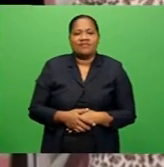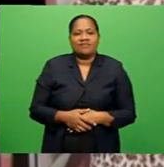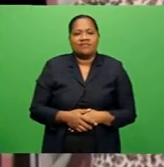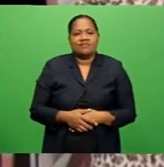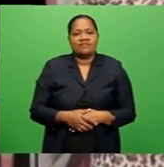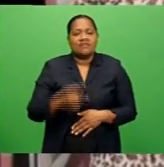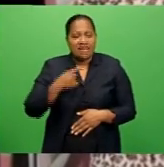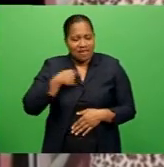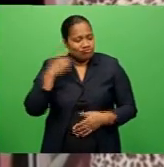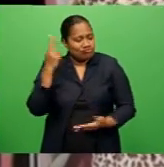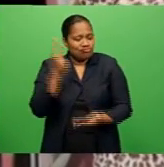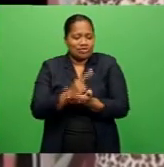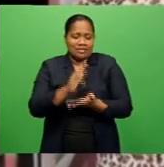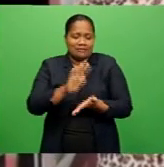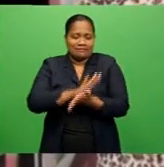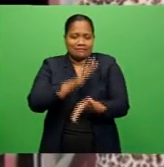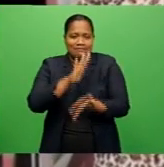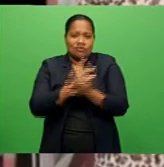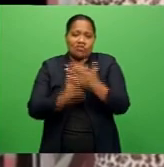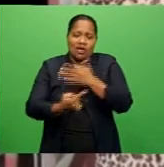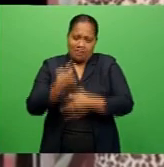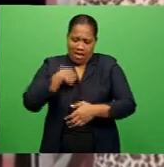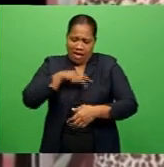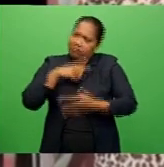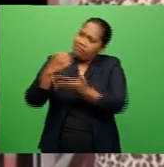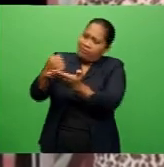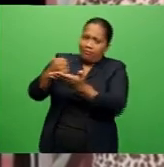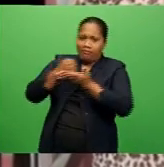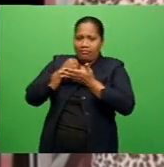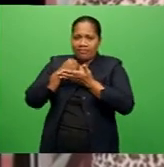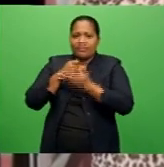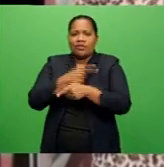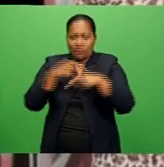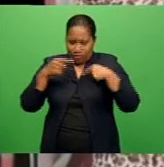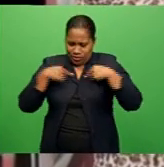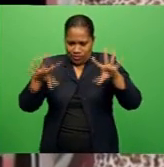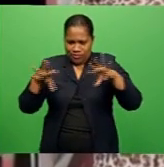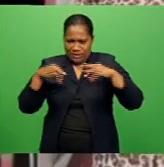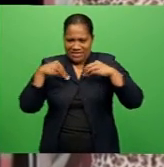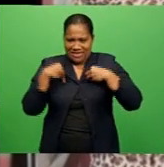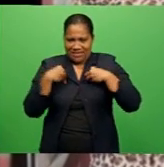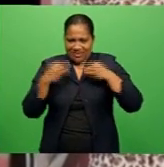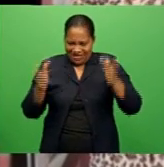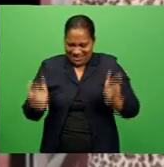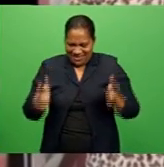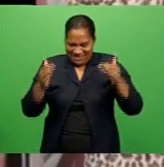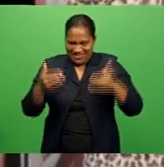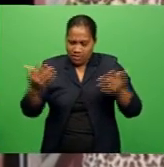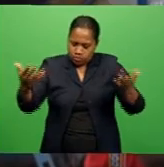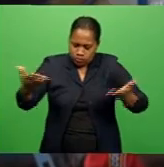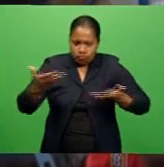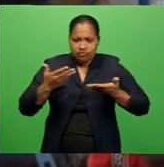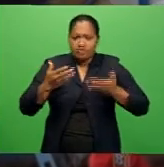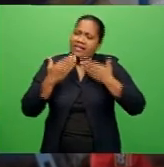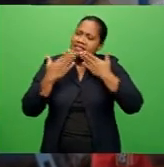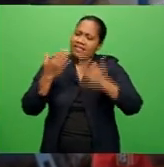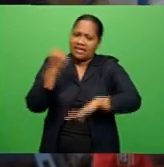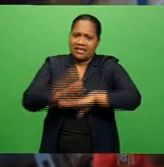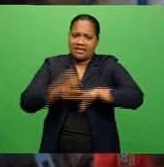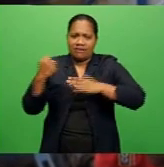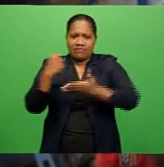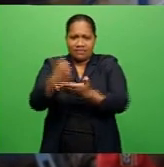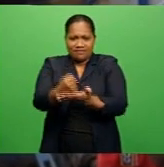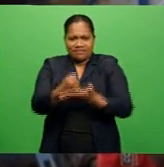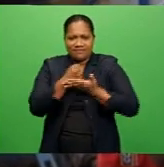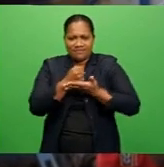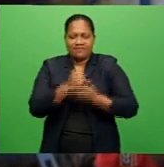I'm really happy we have been assisted and we also received relief supplies. I thank the government for the assistance. I'd like to thank